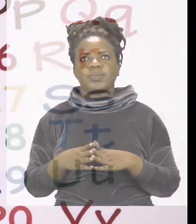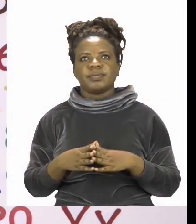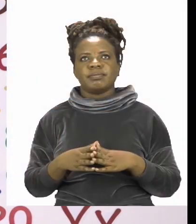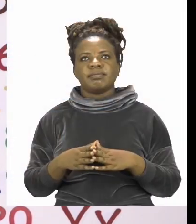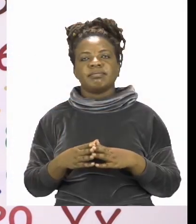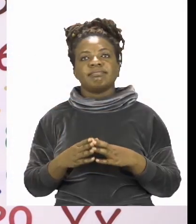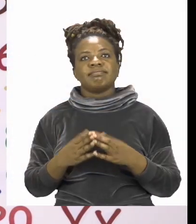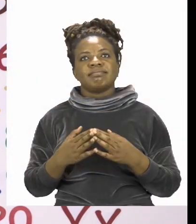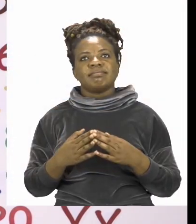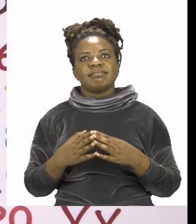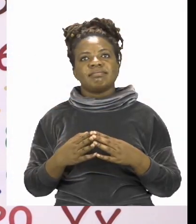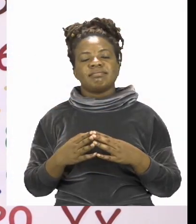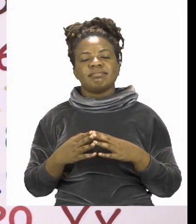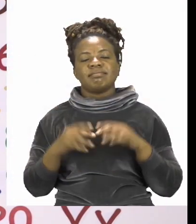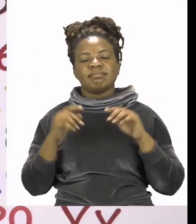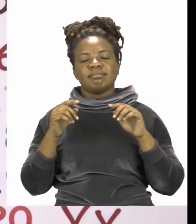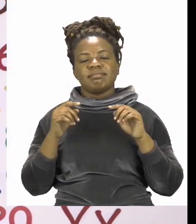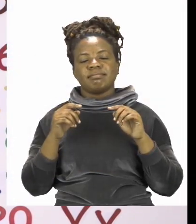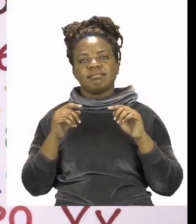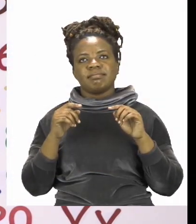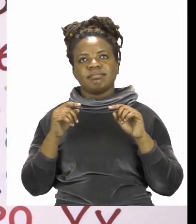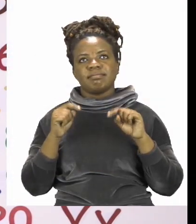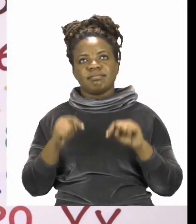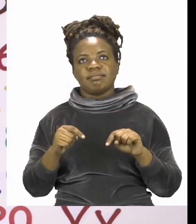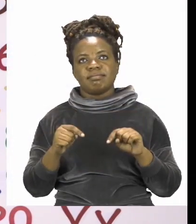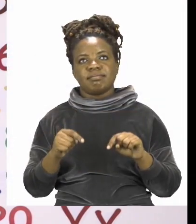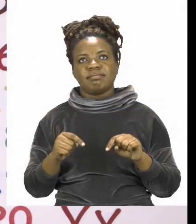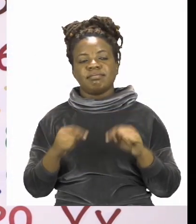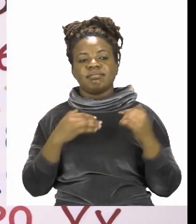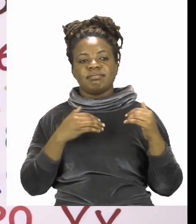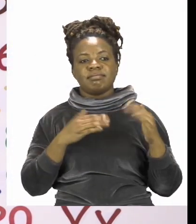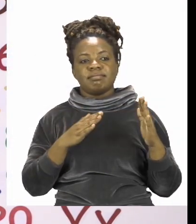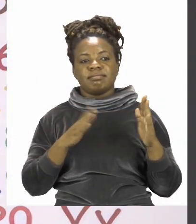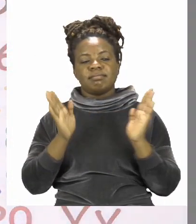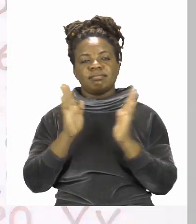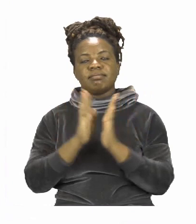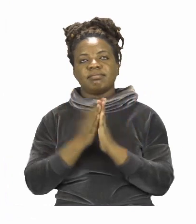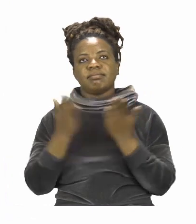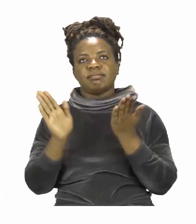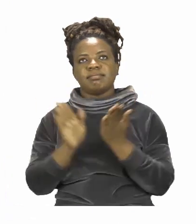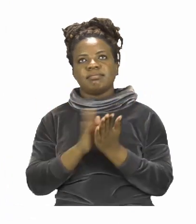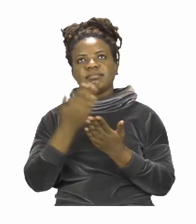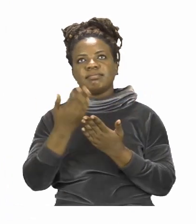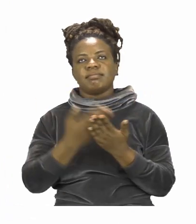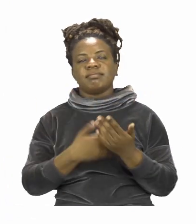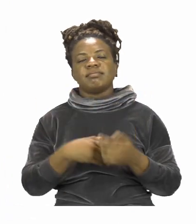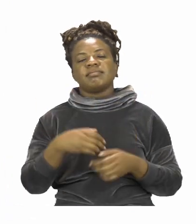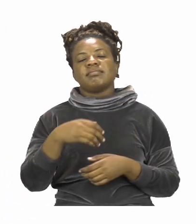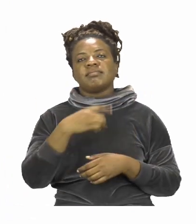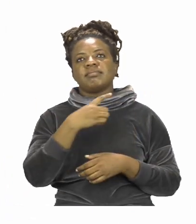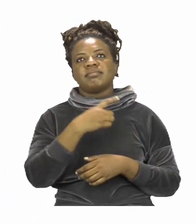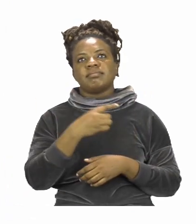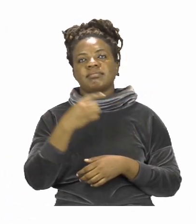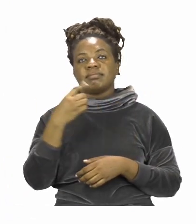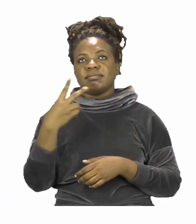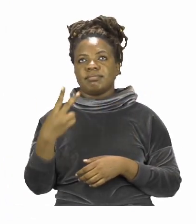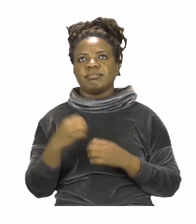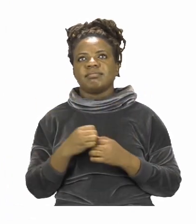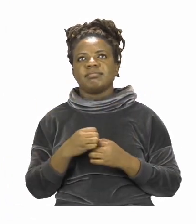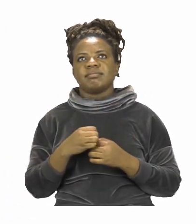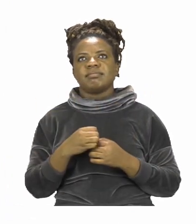For our lesson today, boys and girls, we are going to start on page 12. On page 12, we are